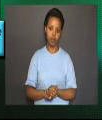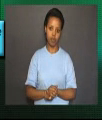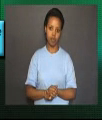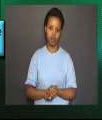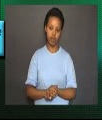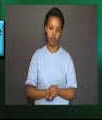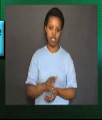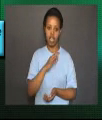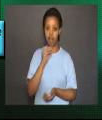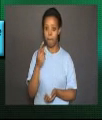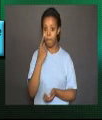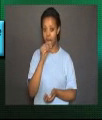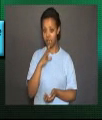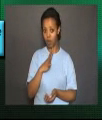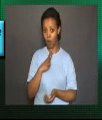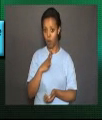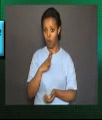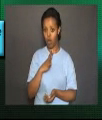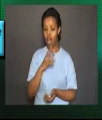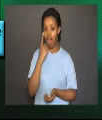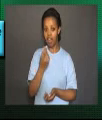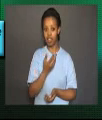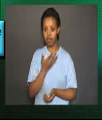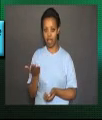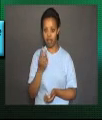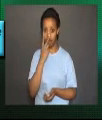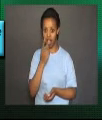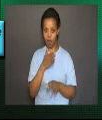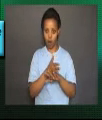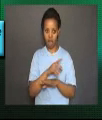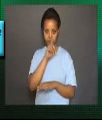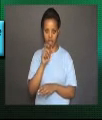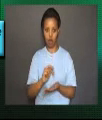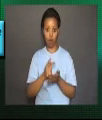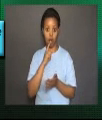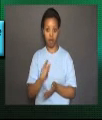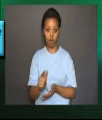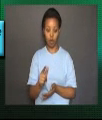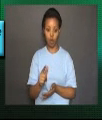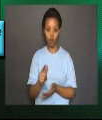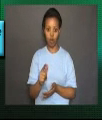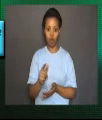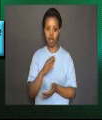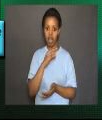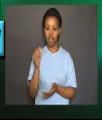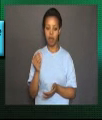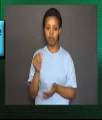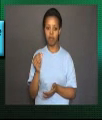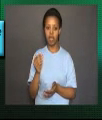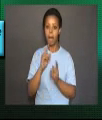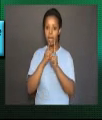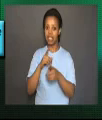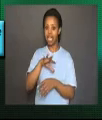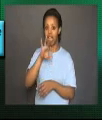Perhaps someone else has already looked into this question and has discovered an